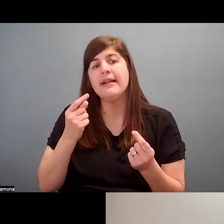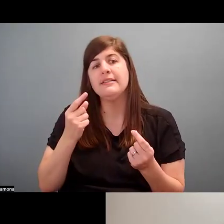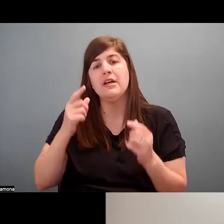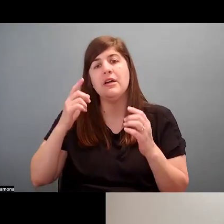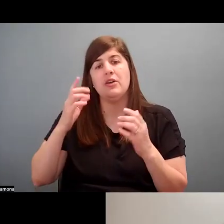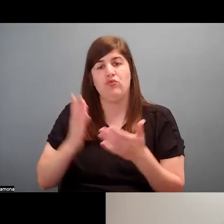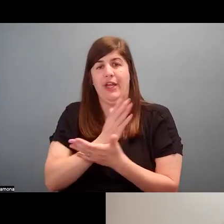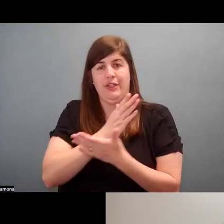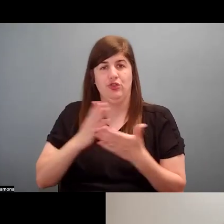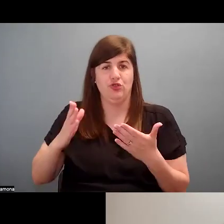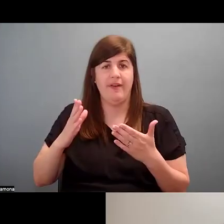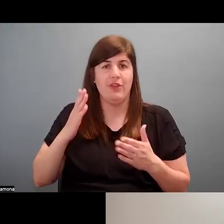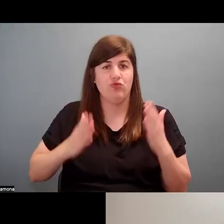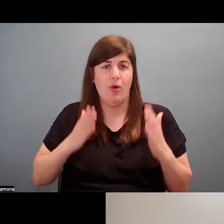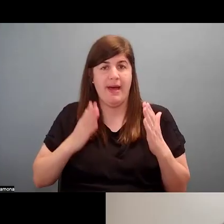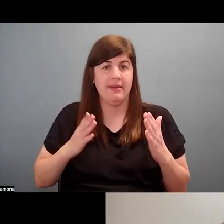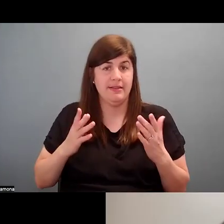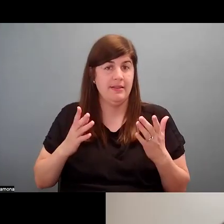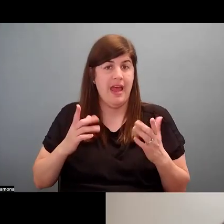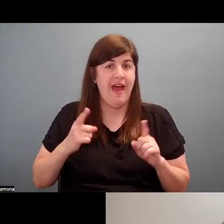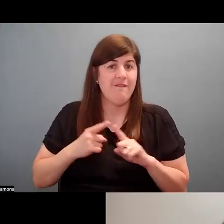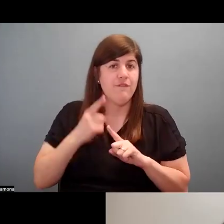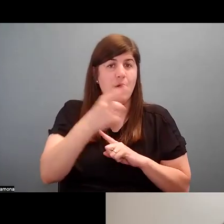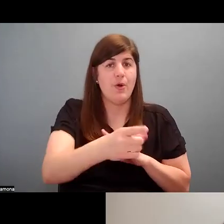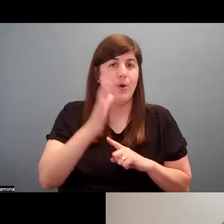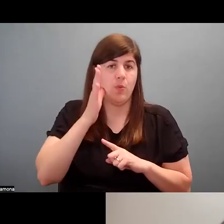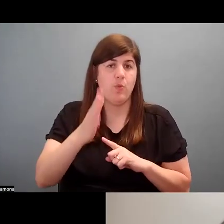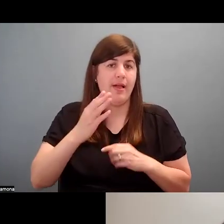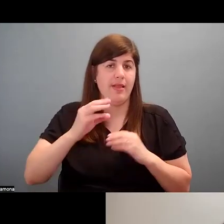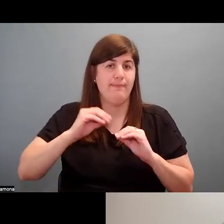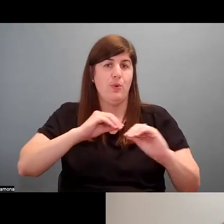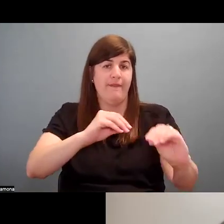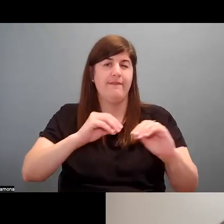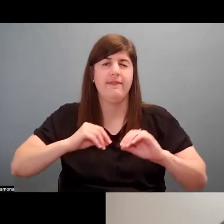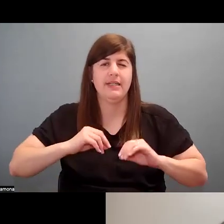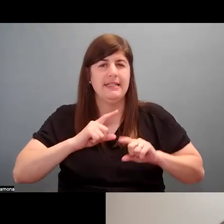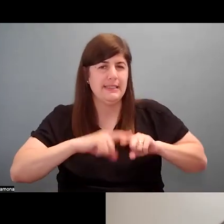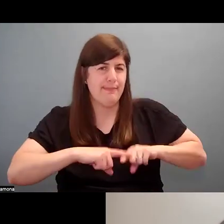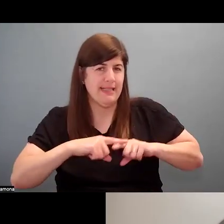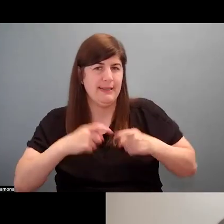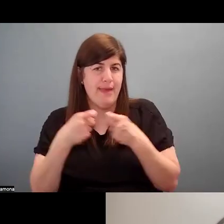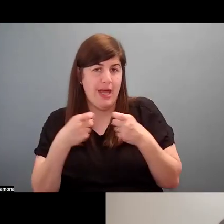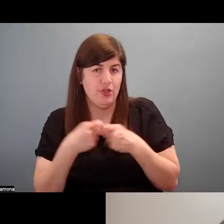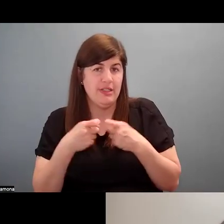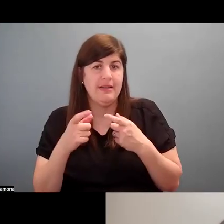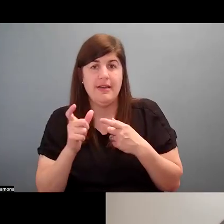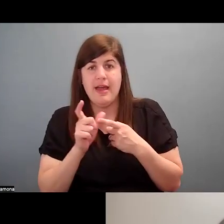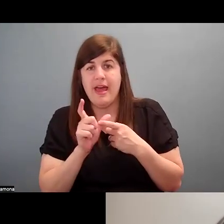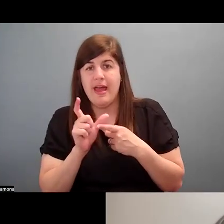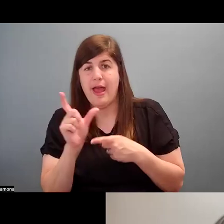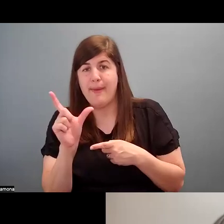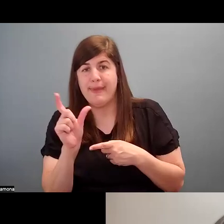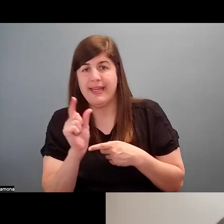range of the robot shrimp? How far can you get it to go? It really is going to depend on the battery, how big of a battery you